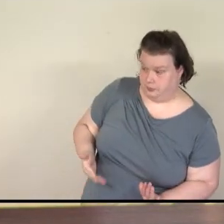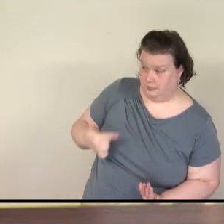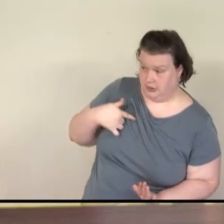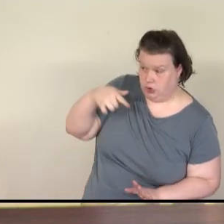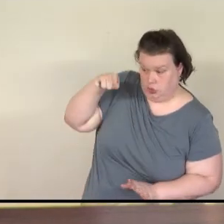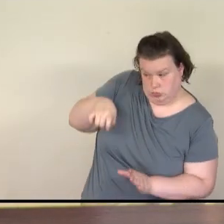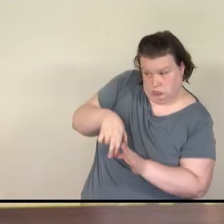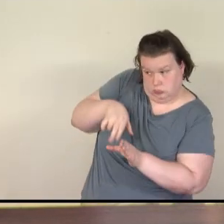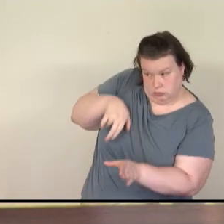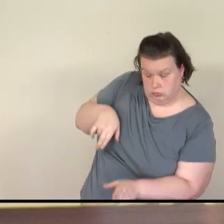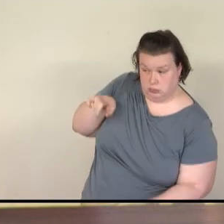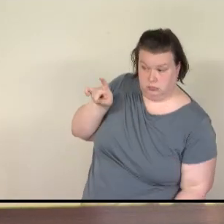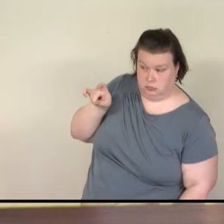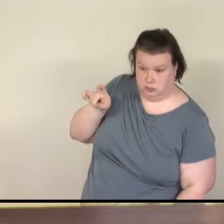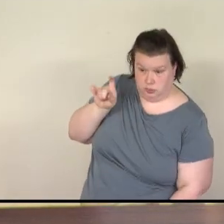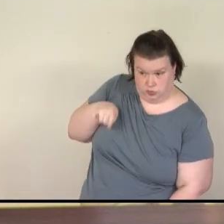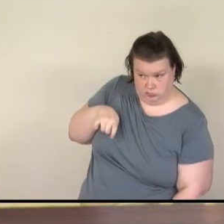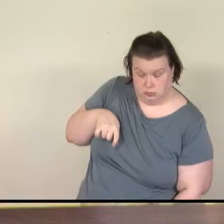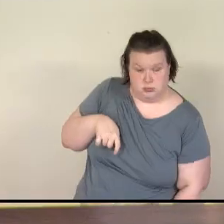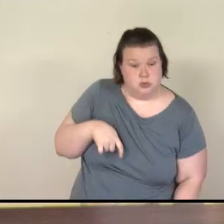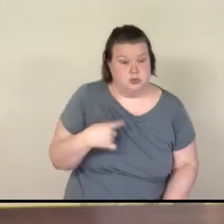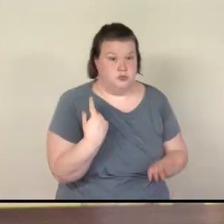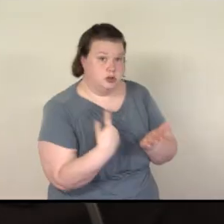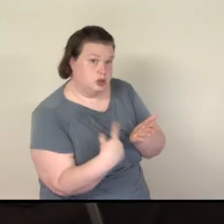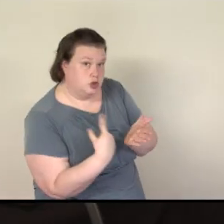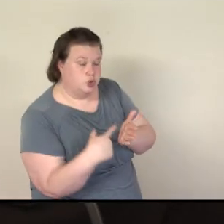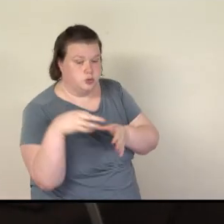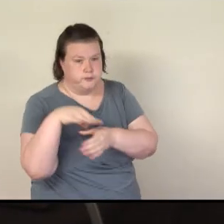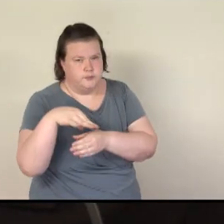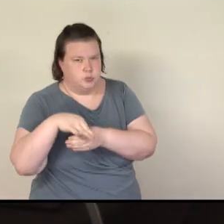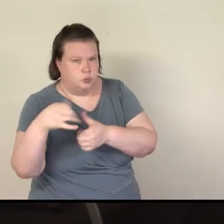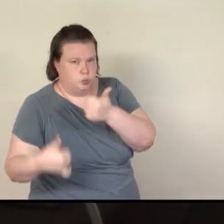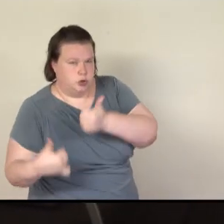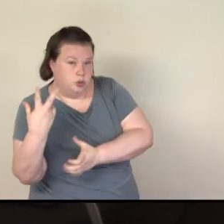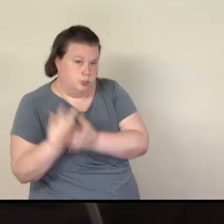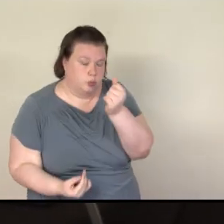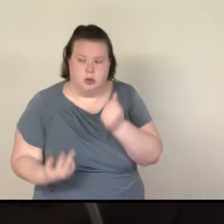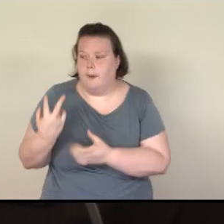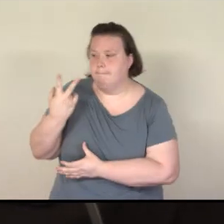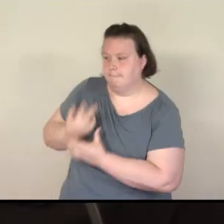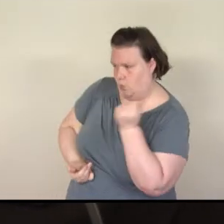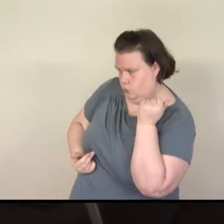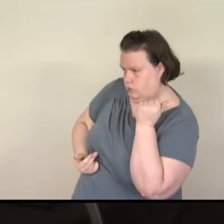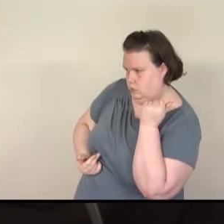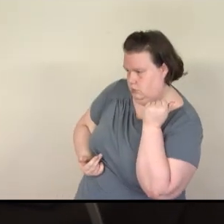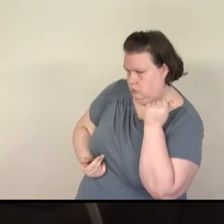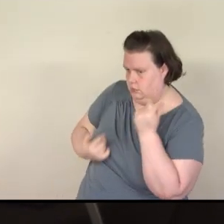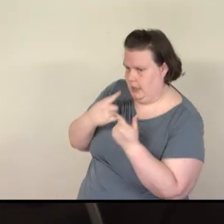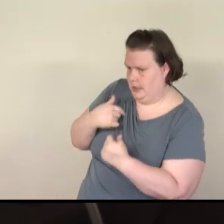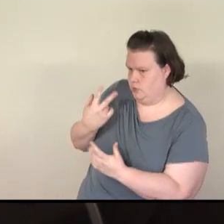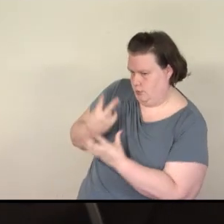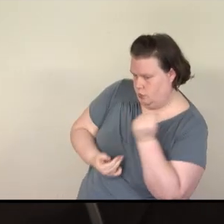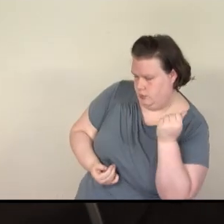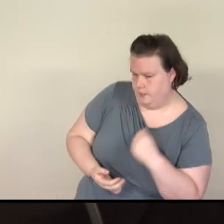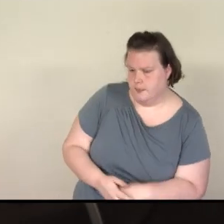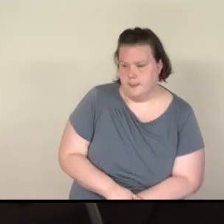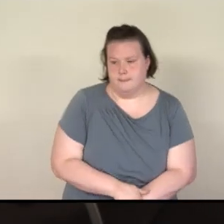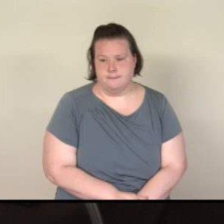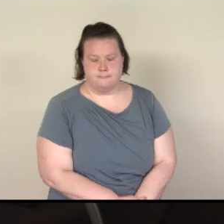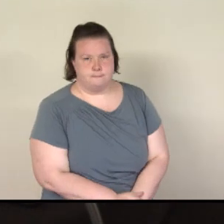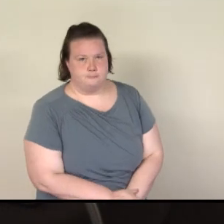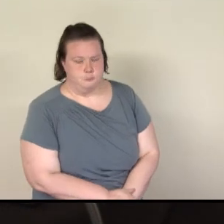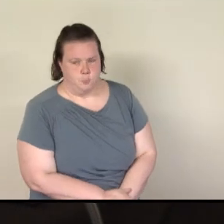should recuse myself from? From discussion or voting, or both? Both. I want to answer on both.